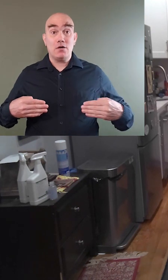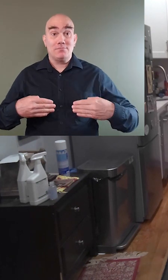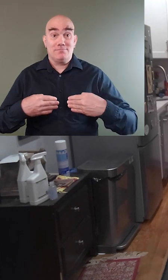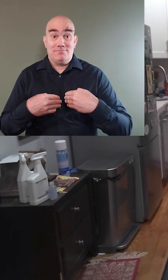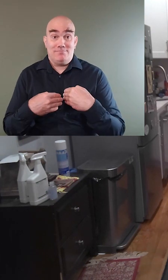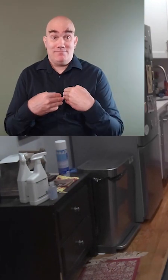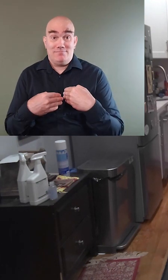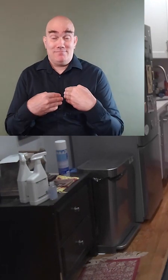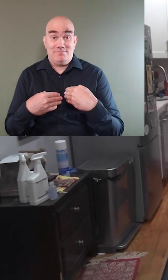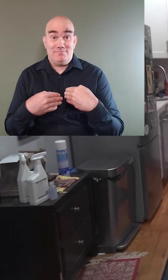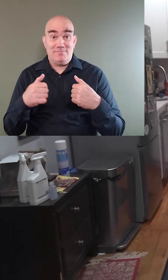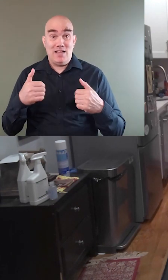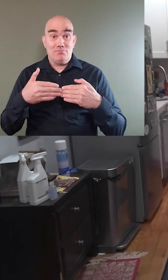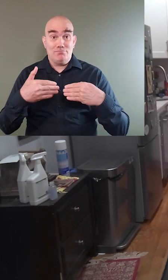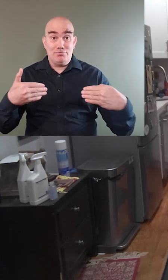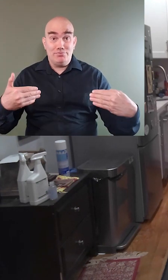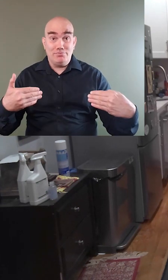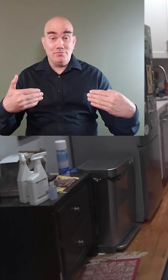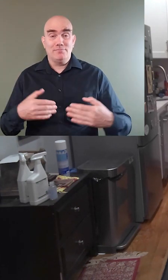spread apart.